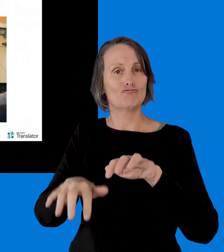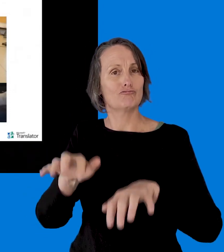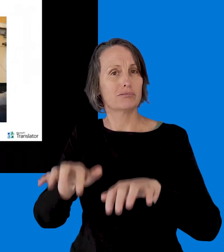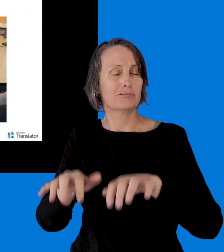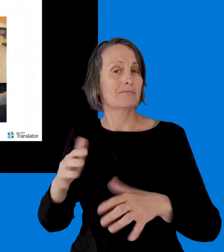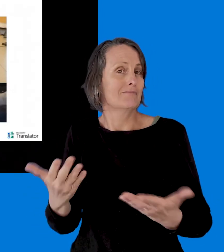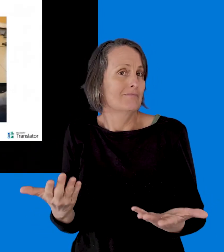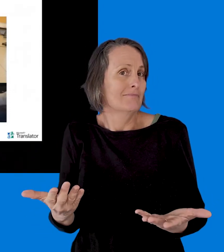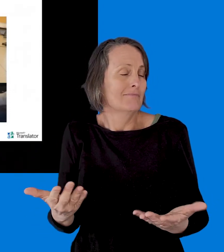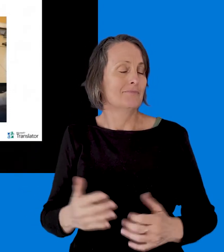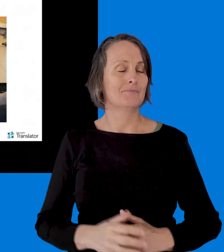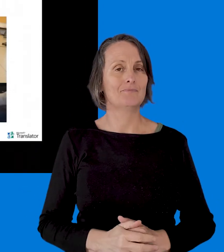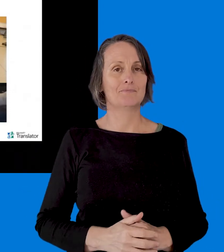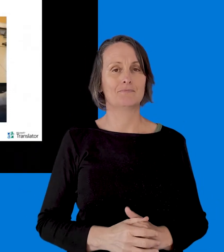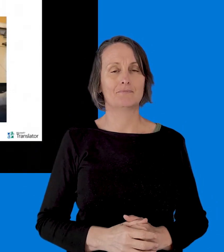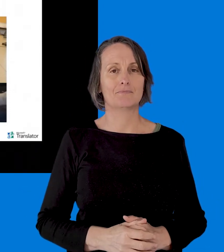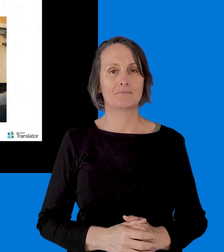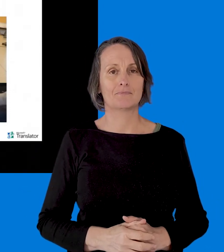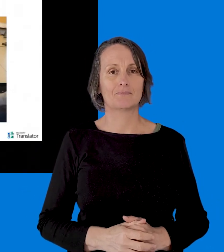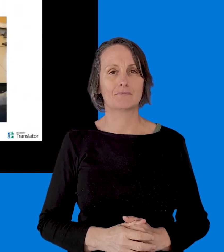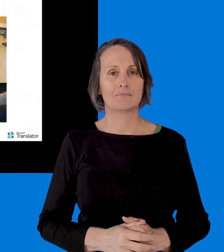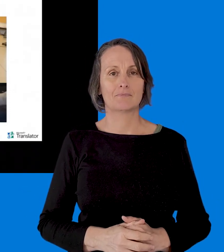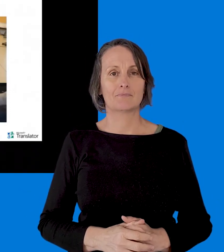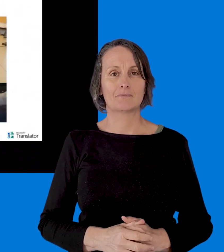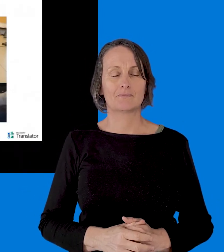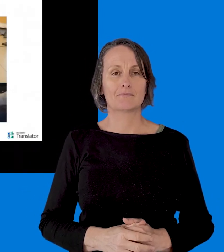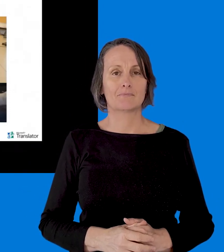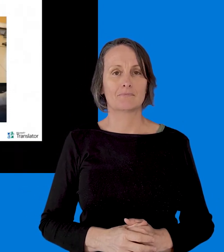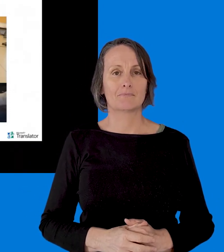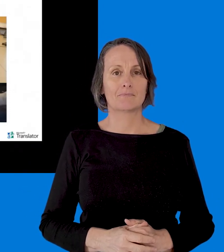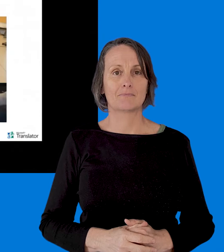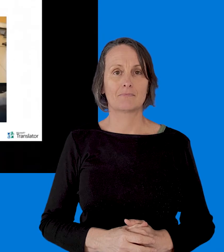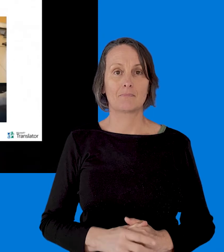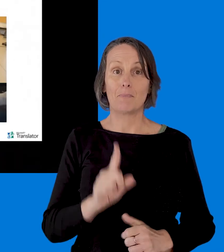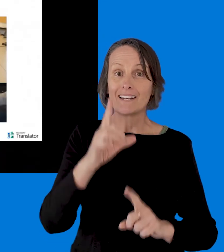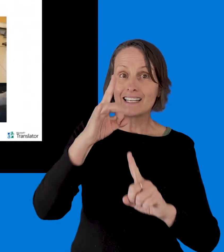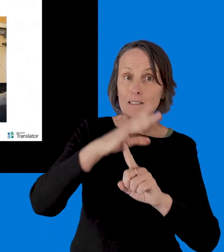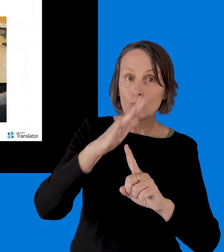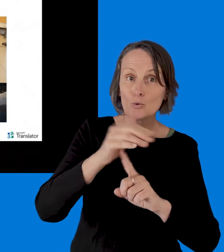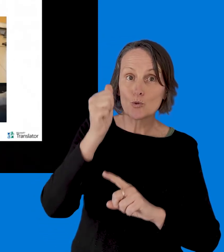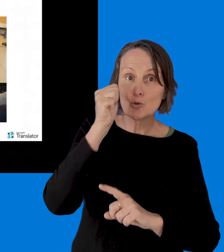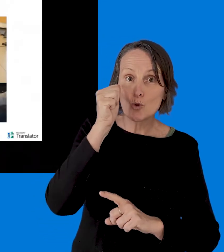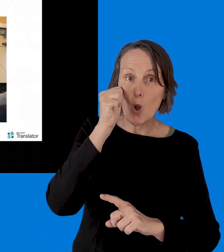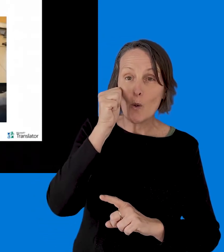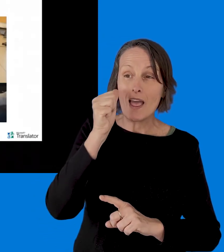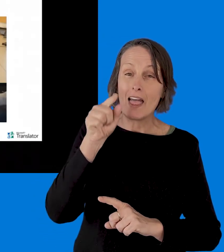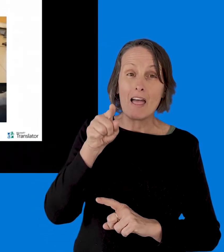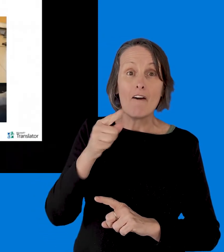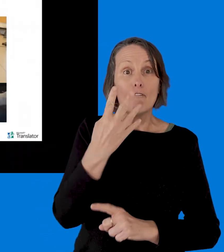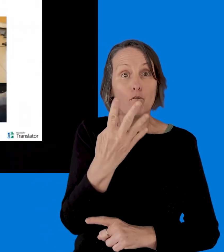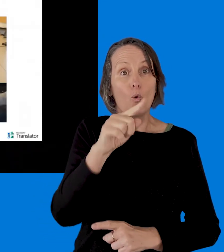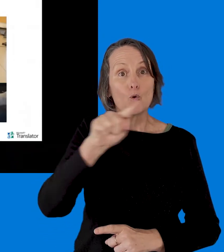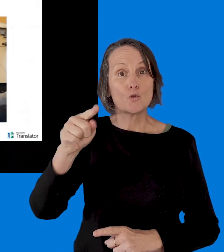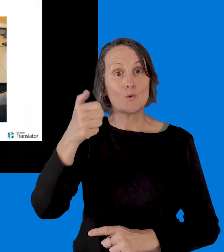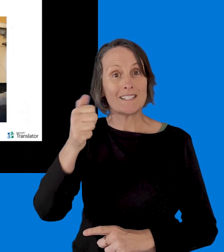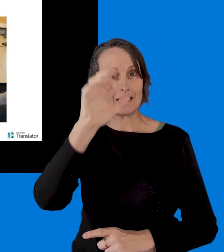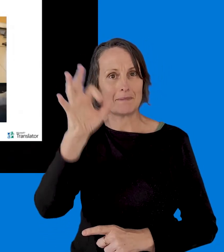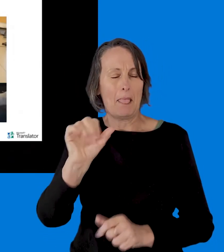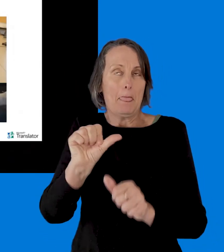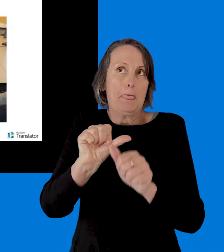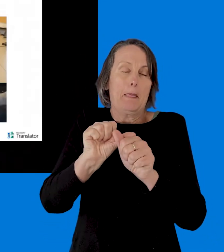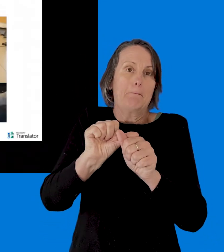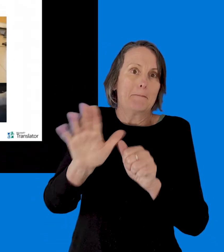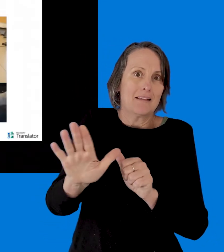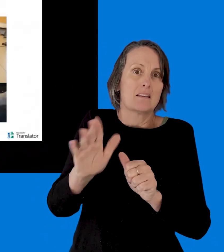6%. Now, what I'm saying there is important to recognize. That's the very best you can get. Generally, it's higher than that. So